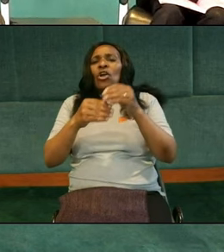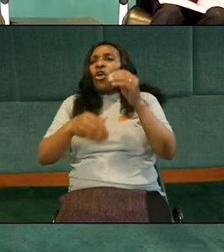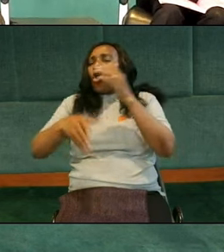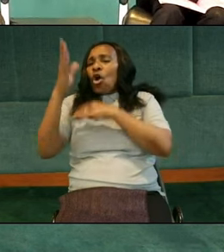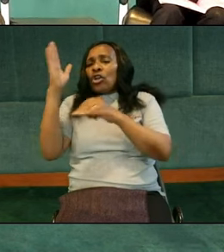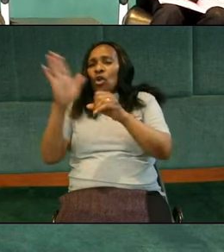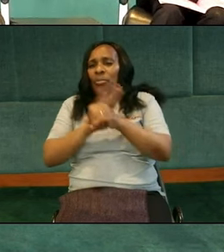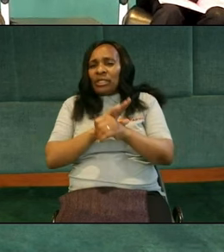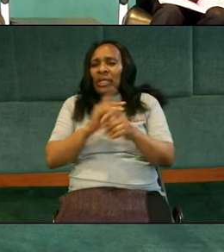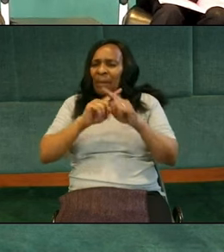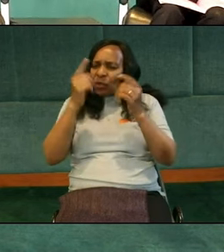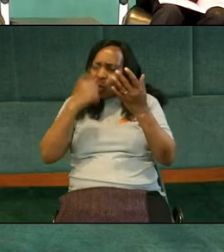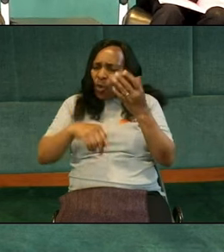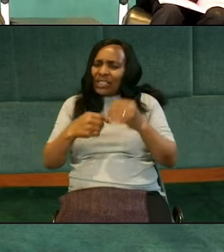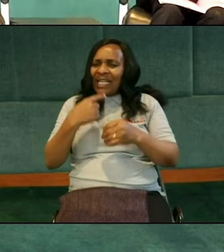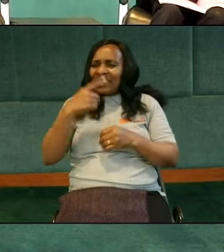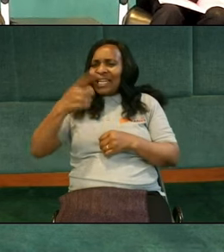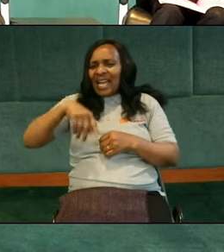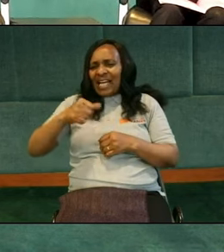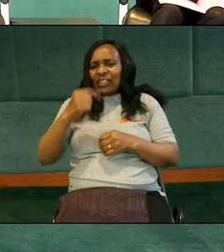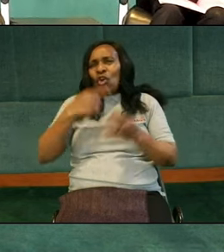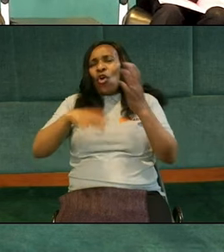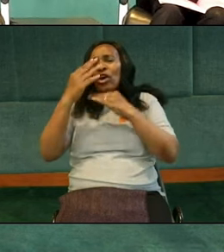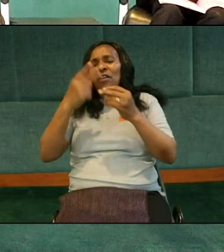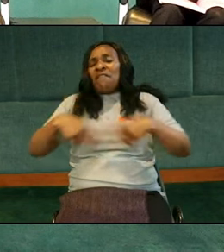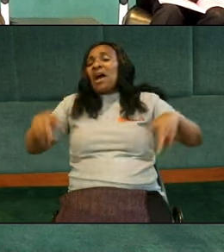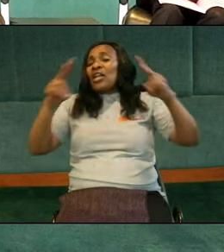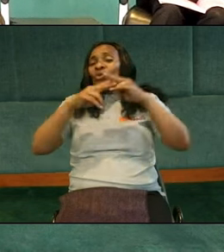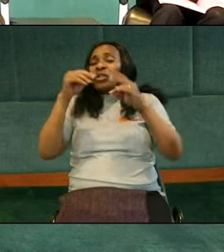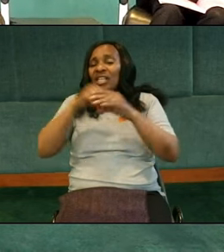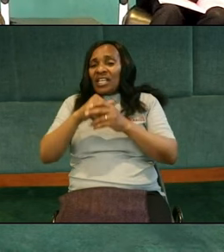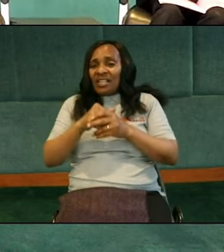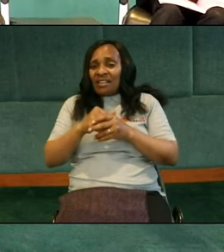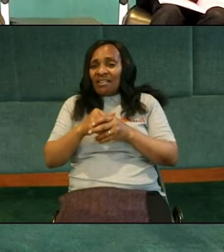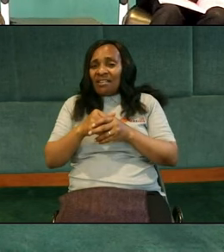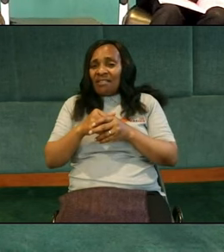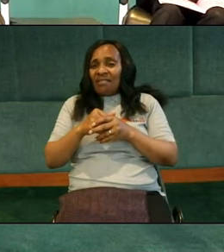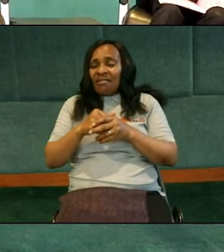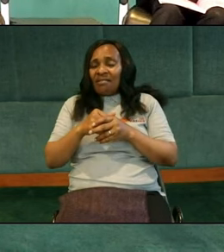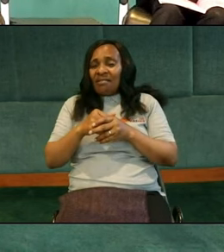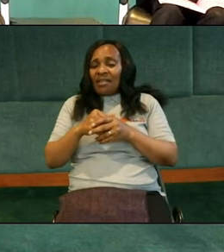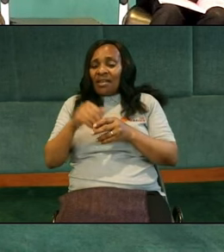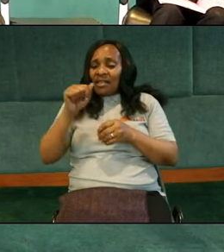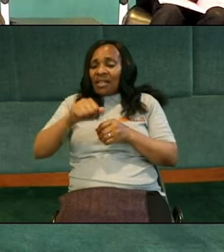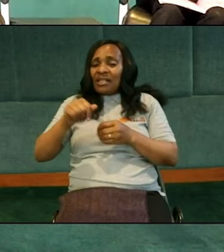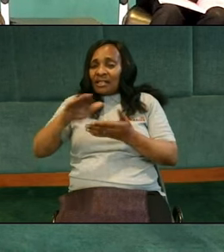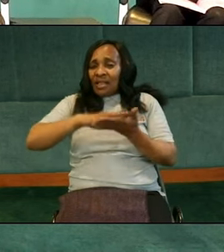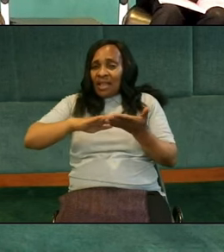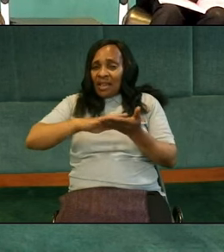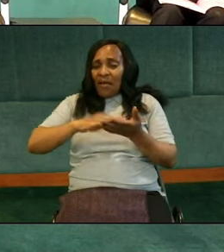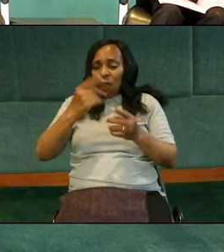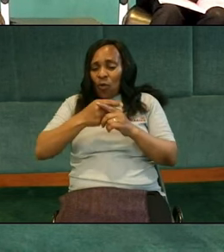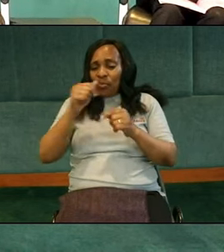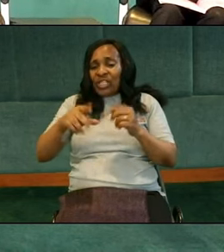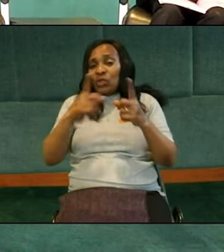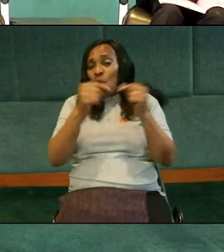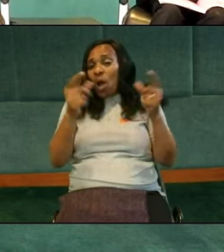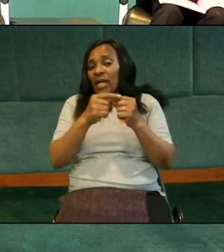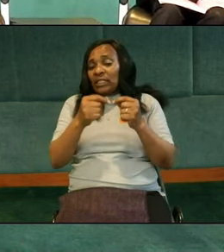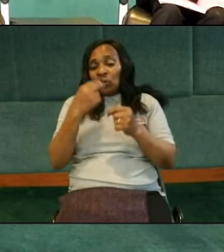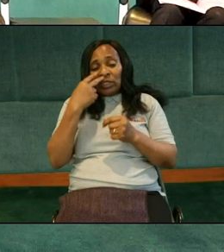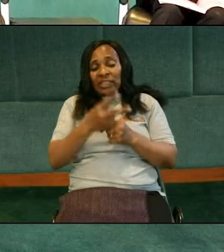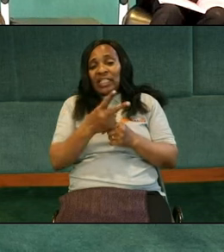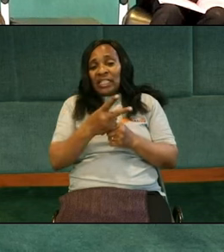What does this tell us about what God values in his children? Yeah, because from this passage we've also seen that